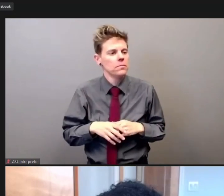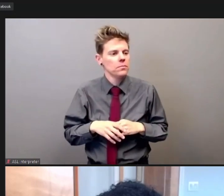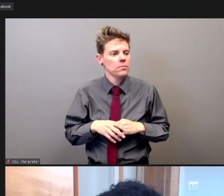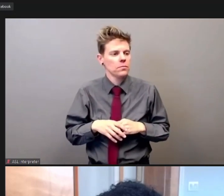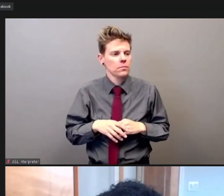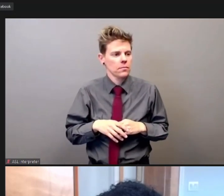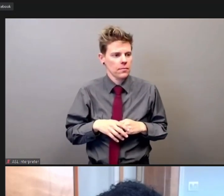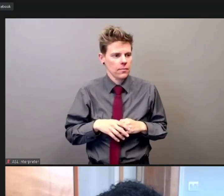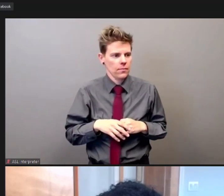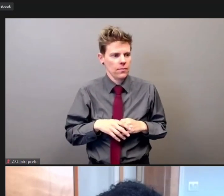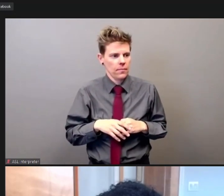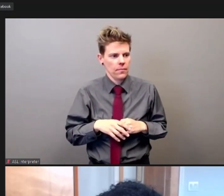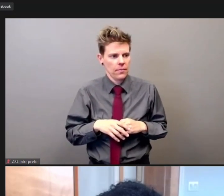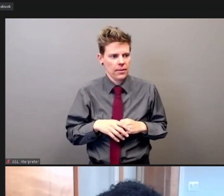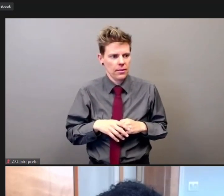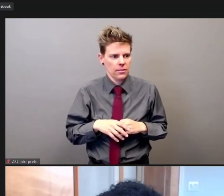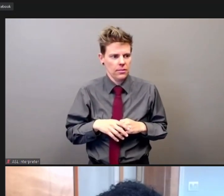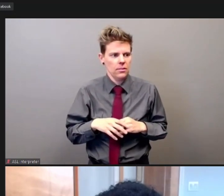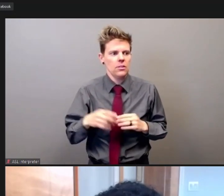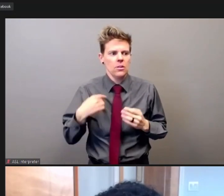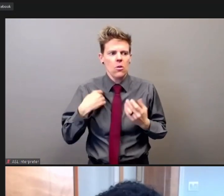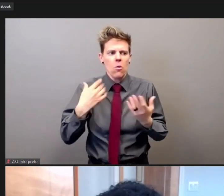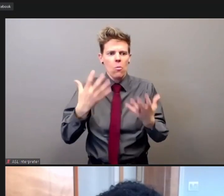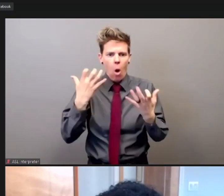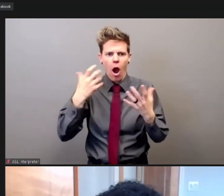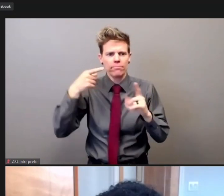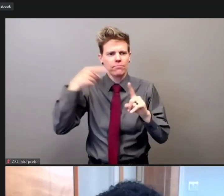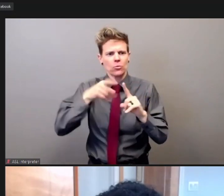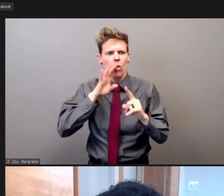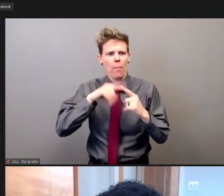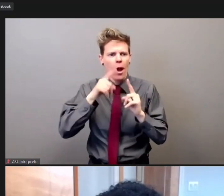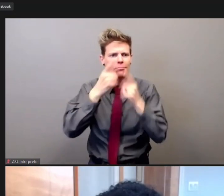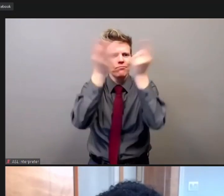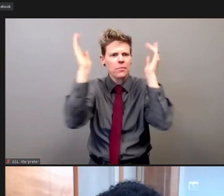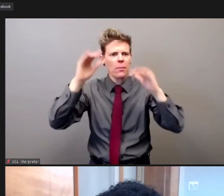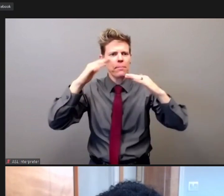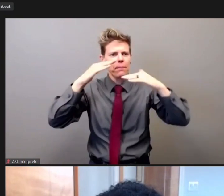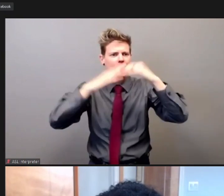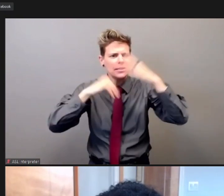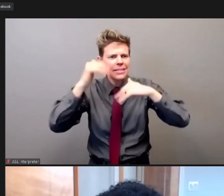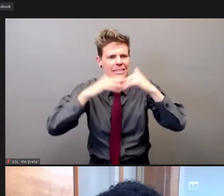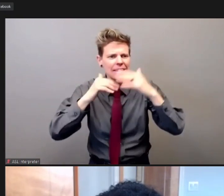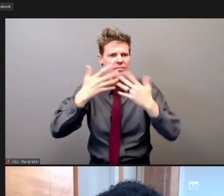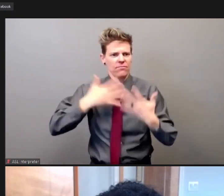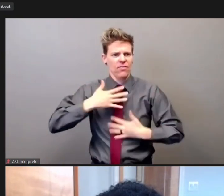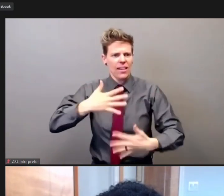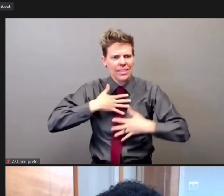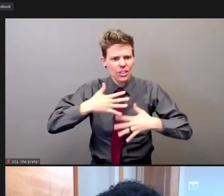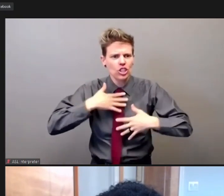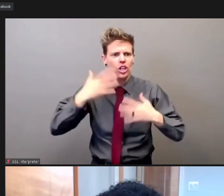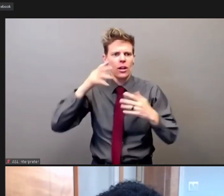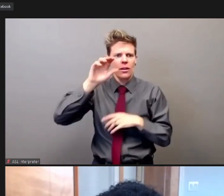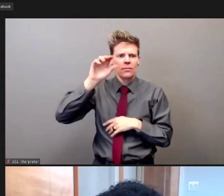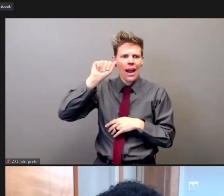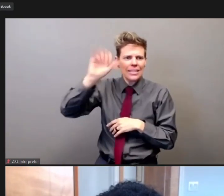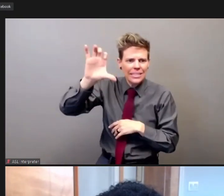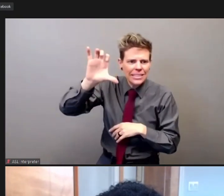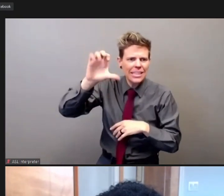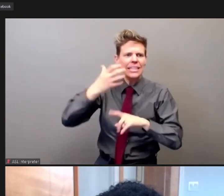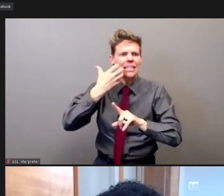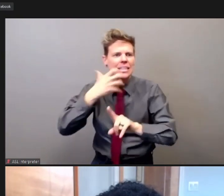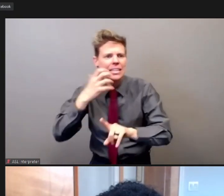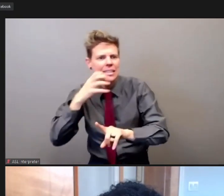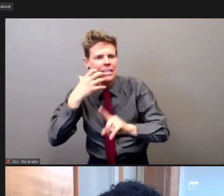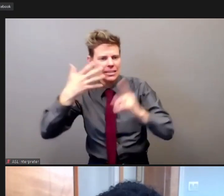incredibly effective COVID safe practices, mask requirements, surveillance testing, which we've been doing all along, and then we're going to do